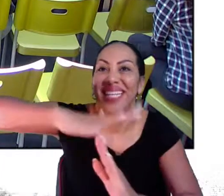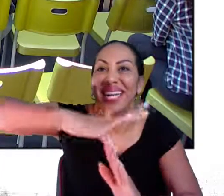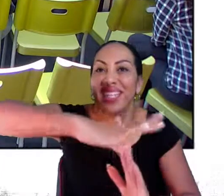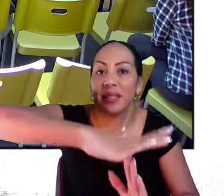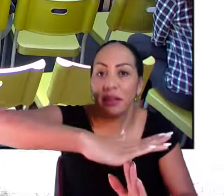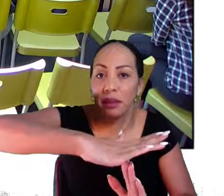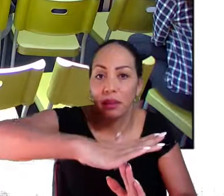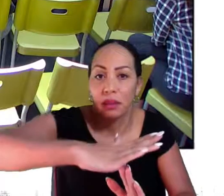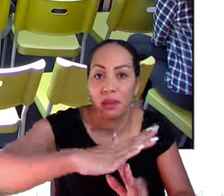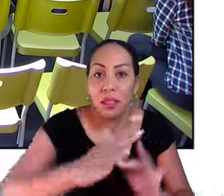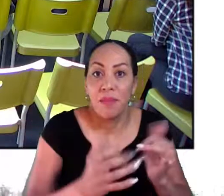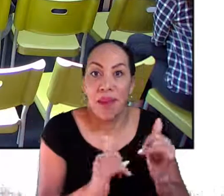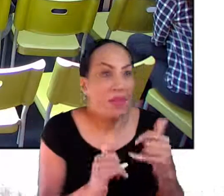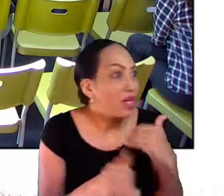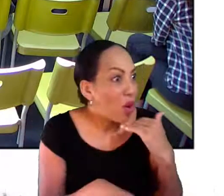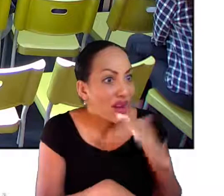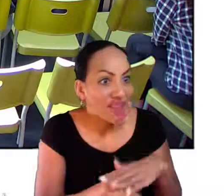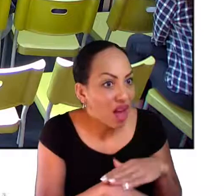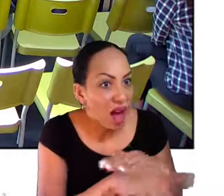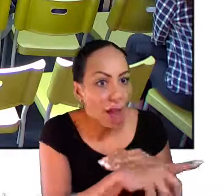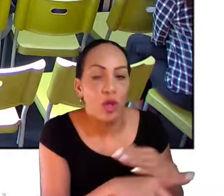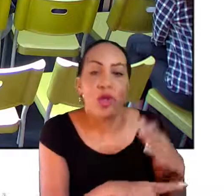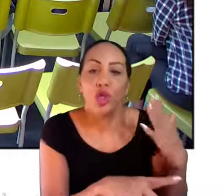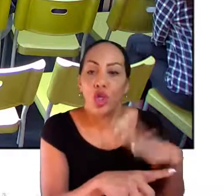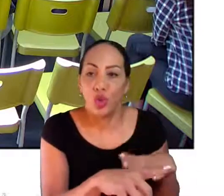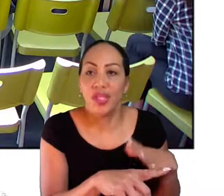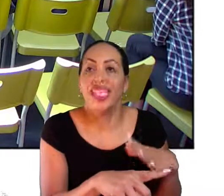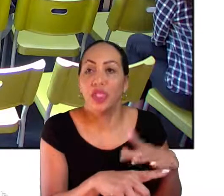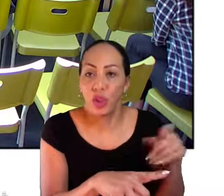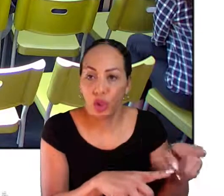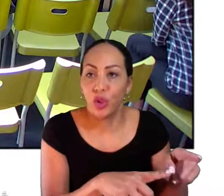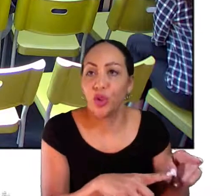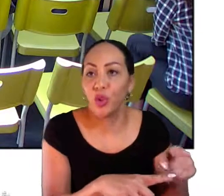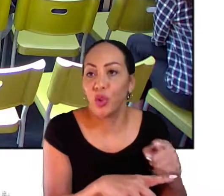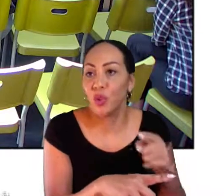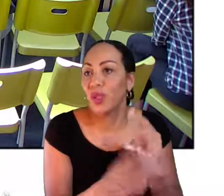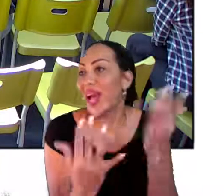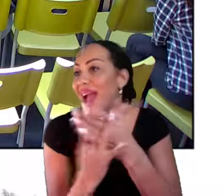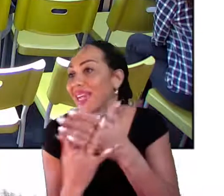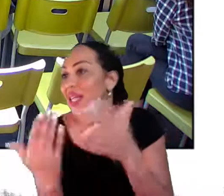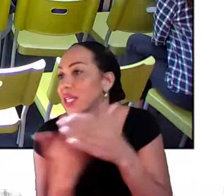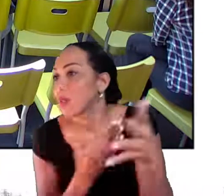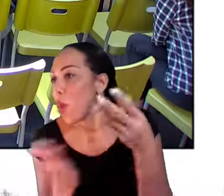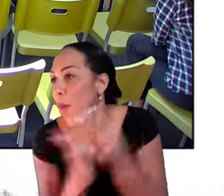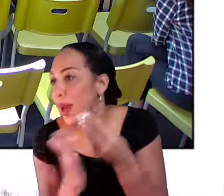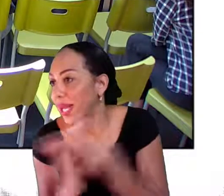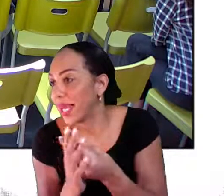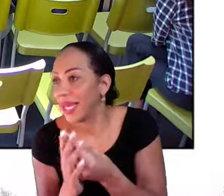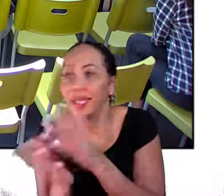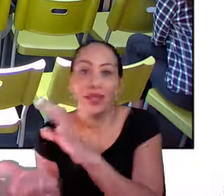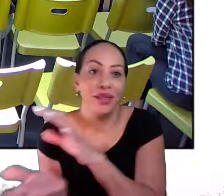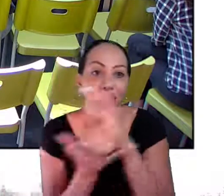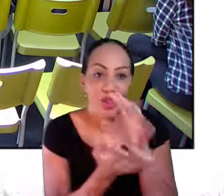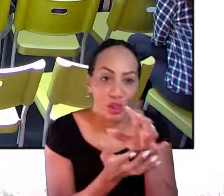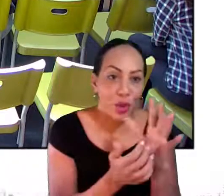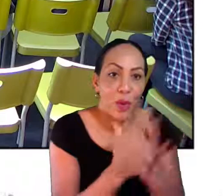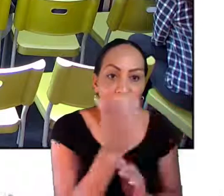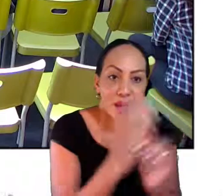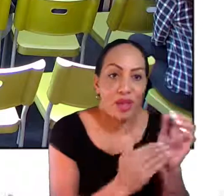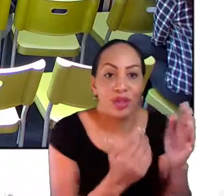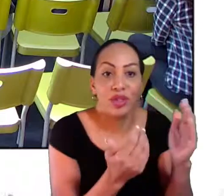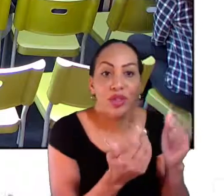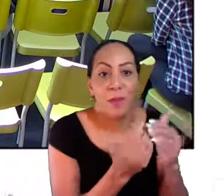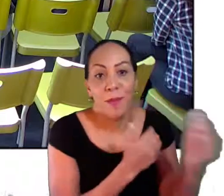money to spend more time. It takes so long to build trust, and it's right that it takes so long, because people need to feel that